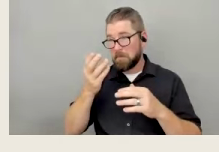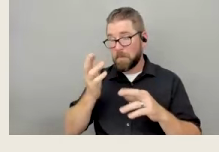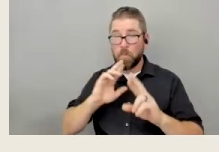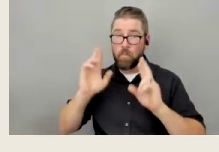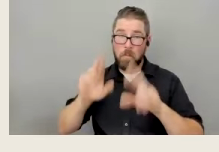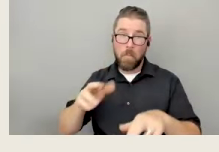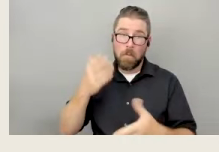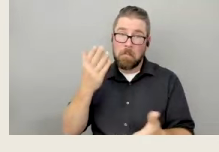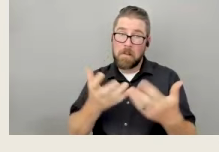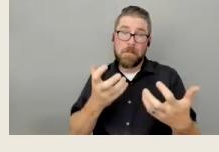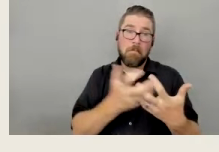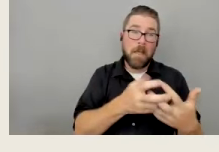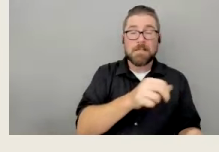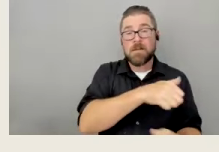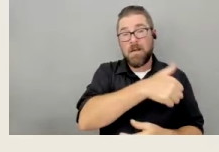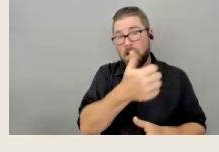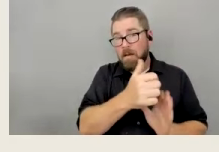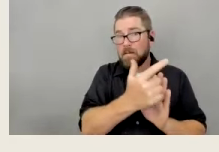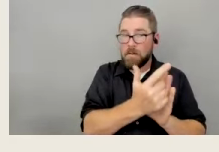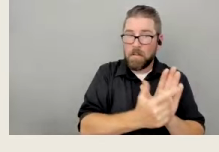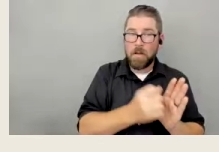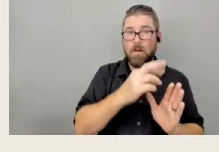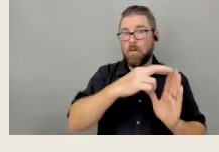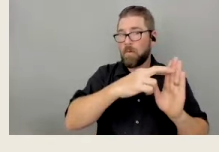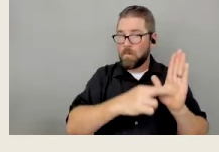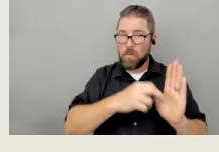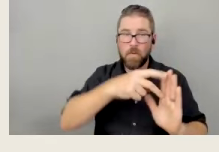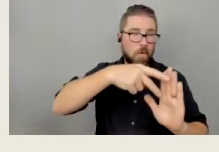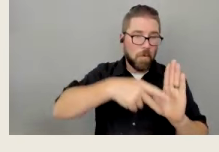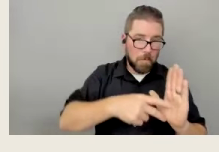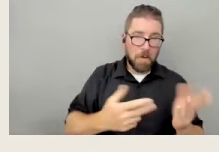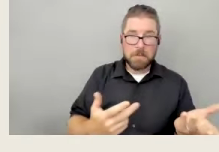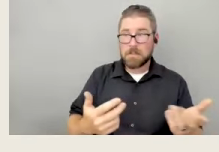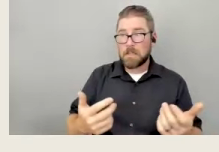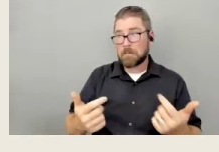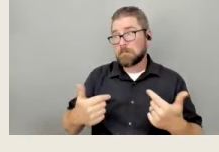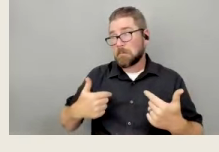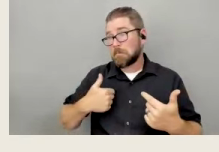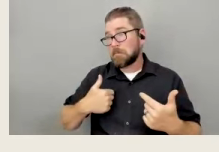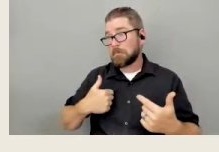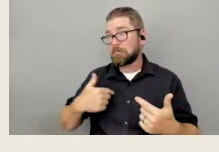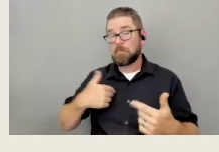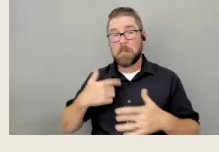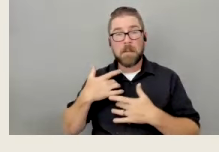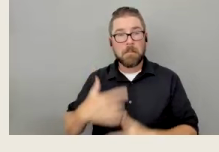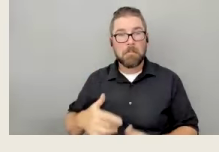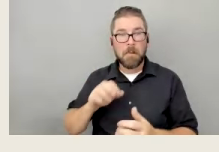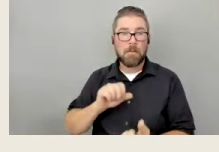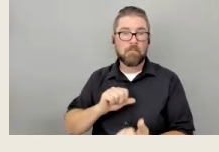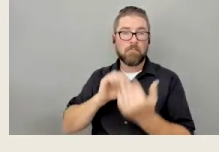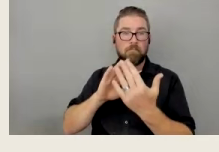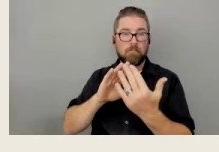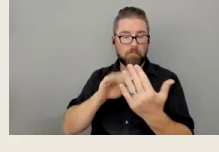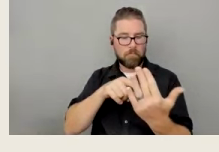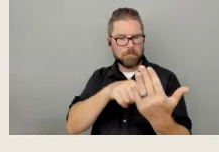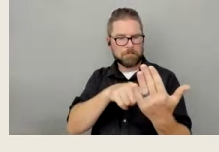for students, right? Since I deal with student interactions or incidents, a lot of the times it doesn't meet